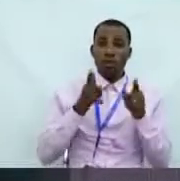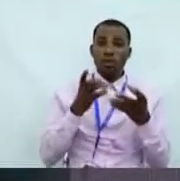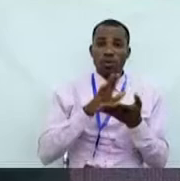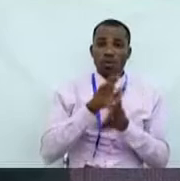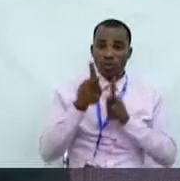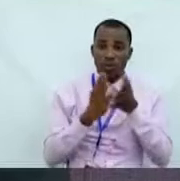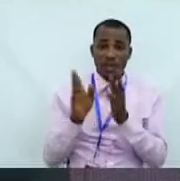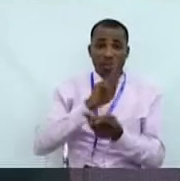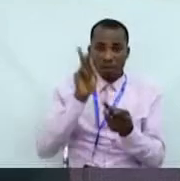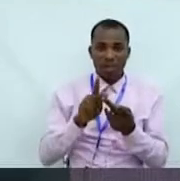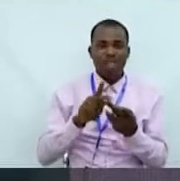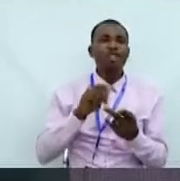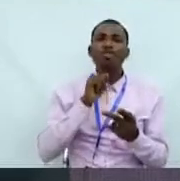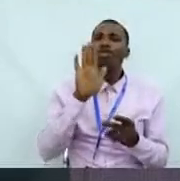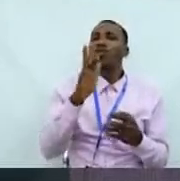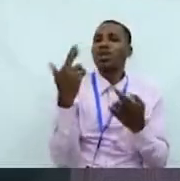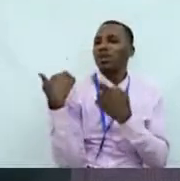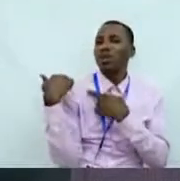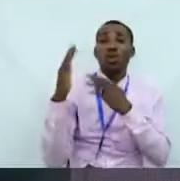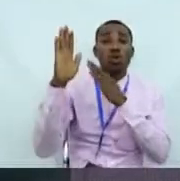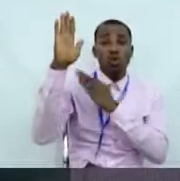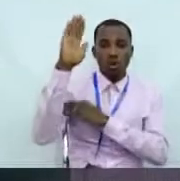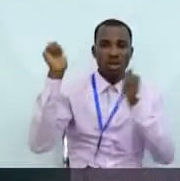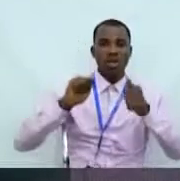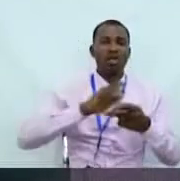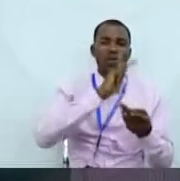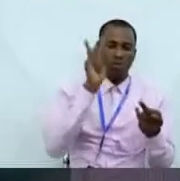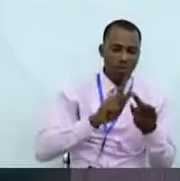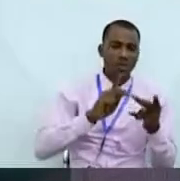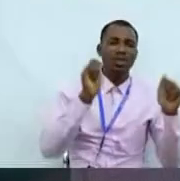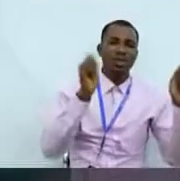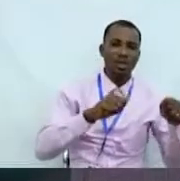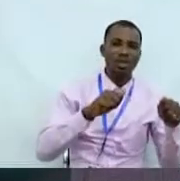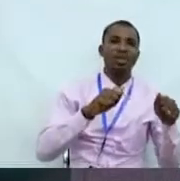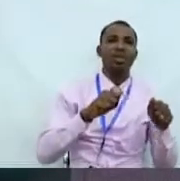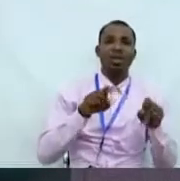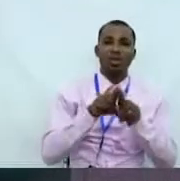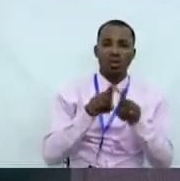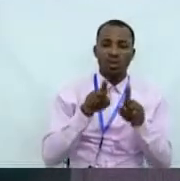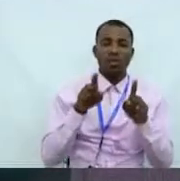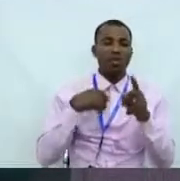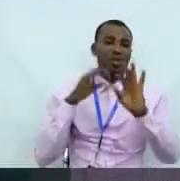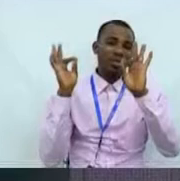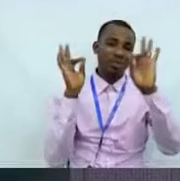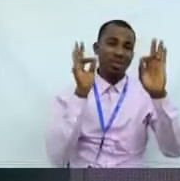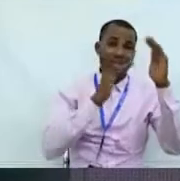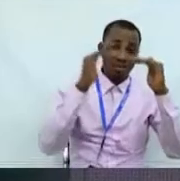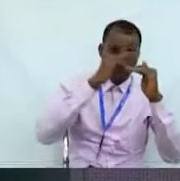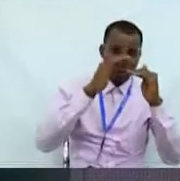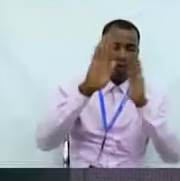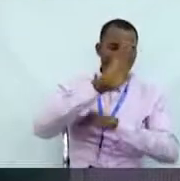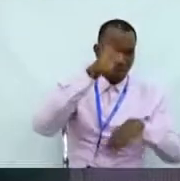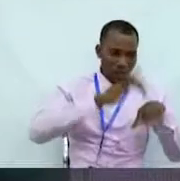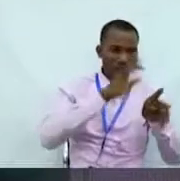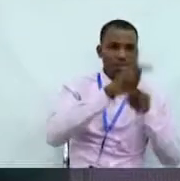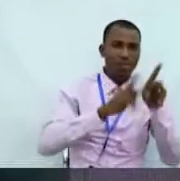And right from the beginning of this program, he has been doing it. He will perfect it. He will complete it. And you know that we have